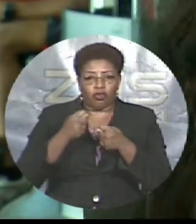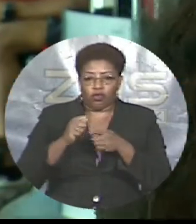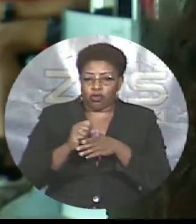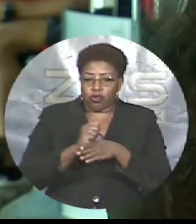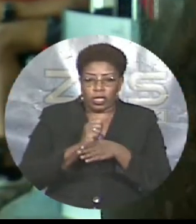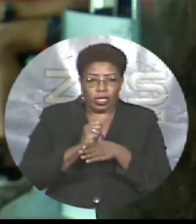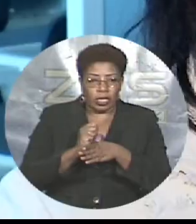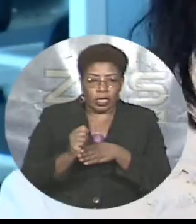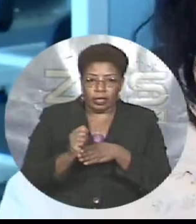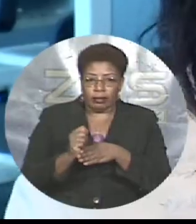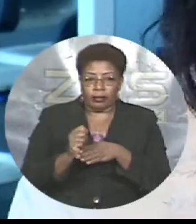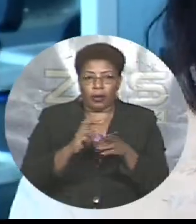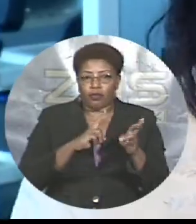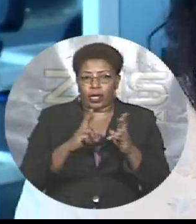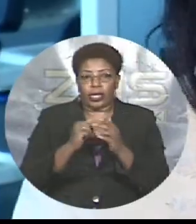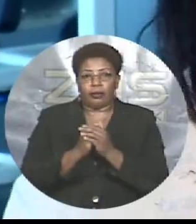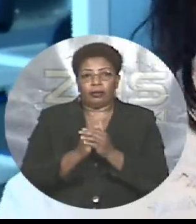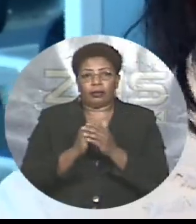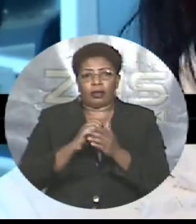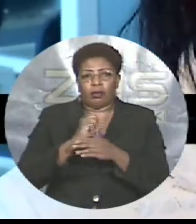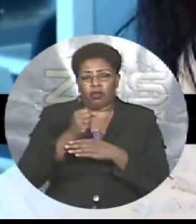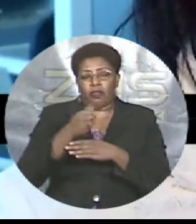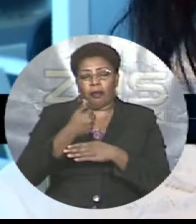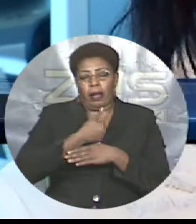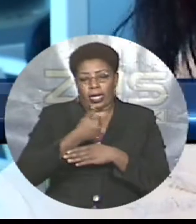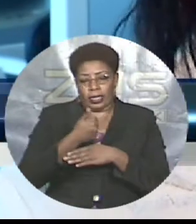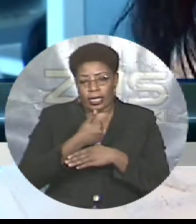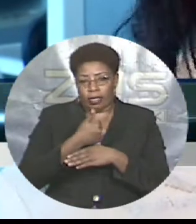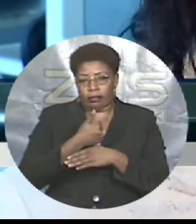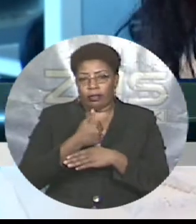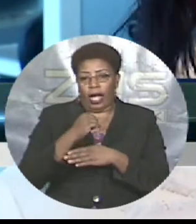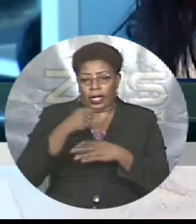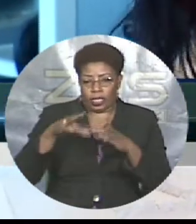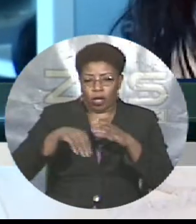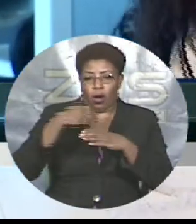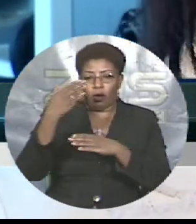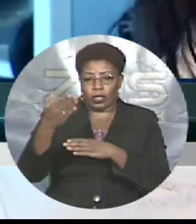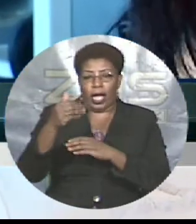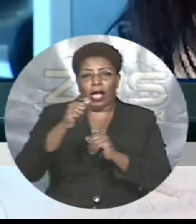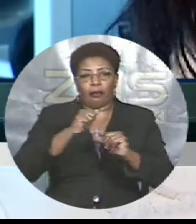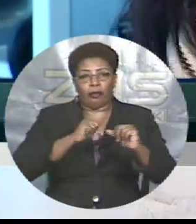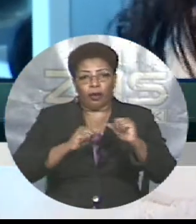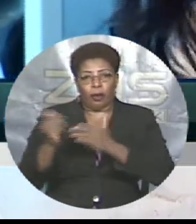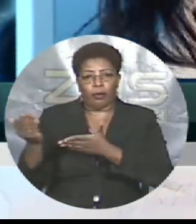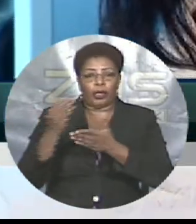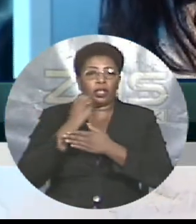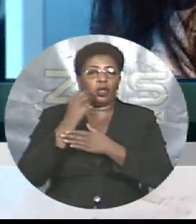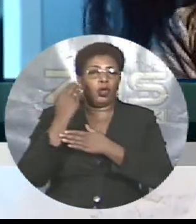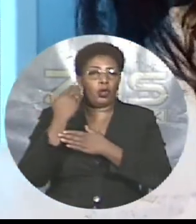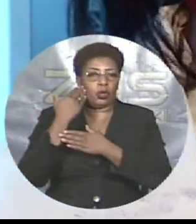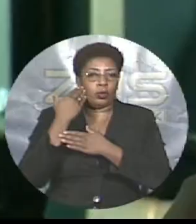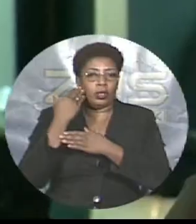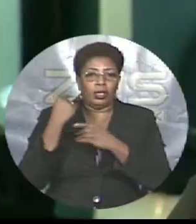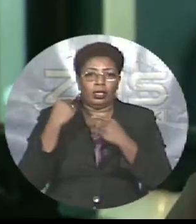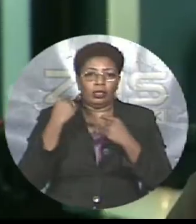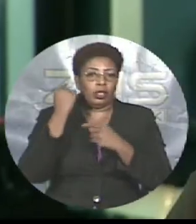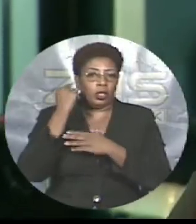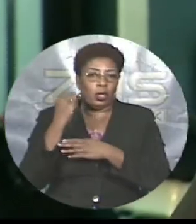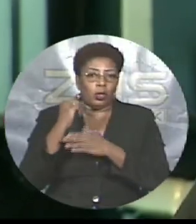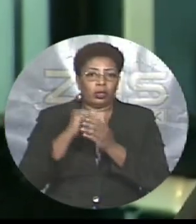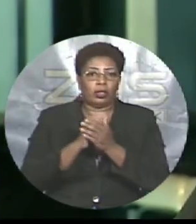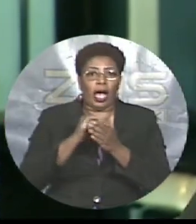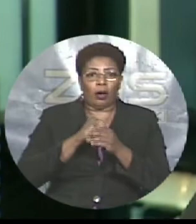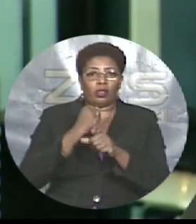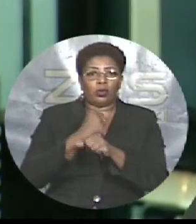I'm ready to get it on. I have that confidence in myself that I can go out there and perform and bring home the gold. I've been working